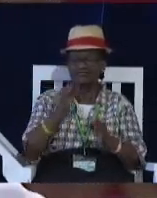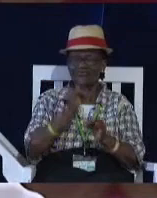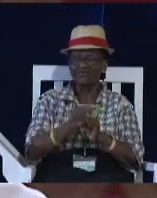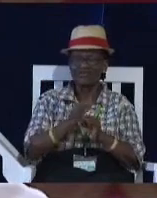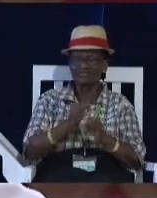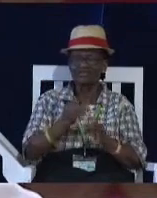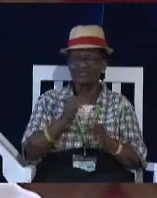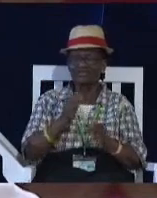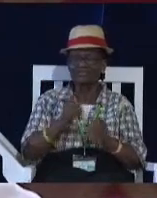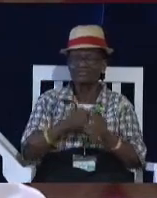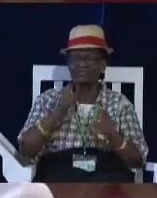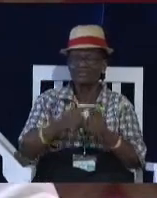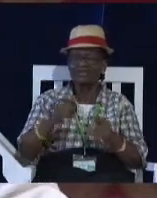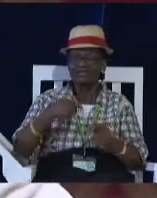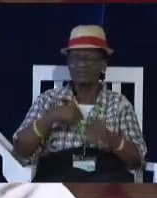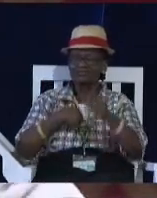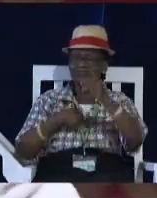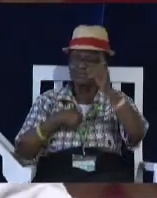I will heal the fellow.